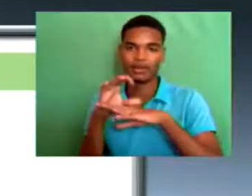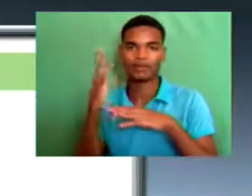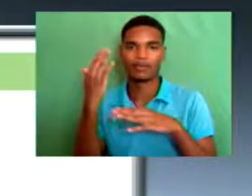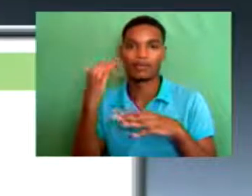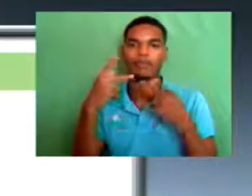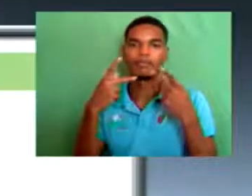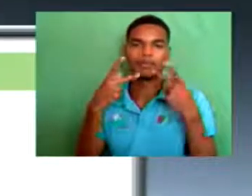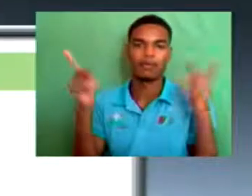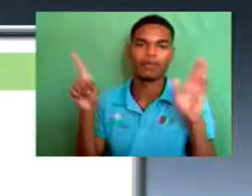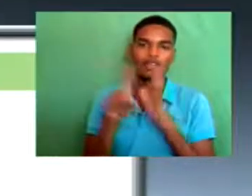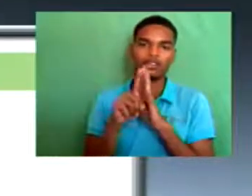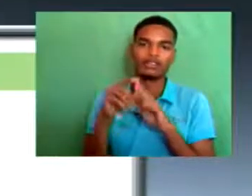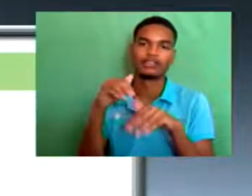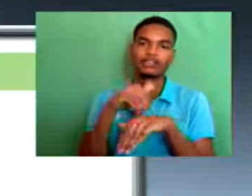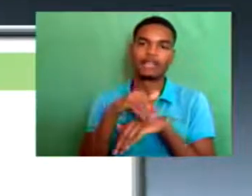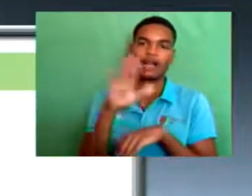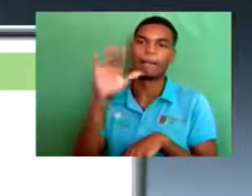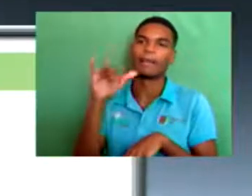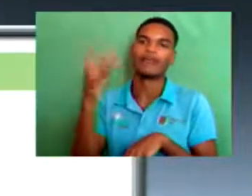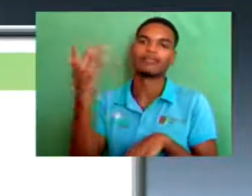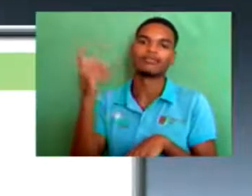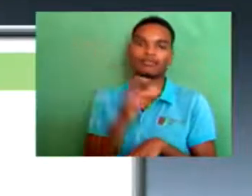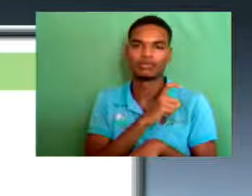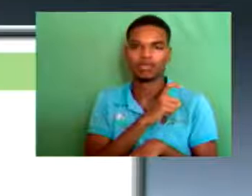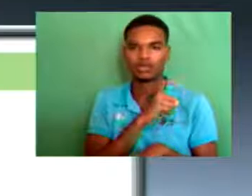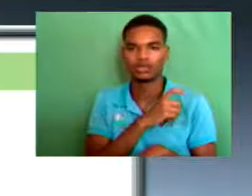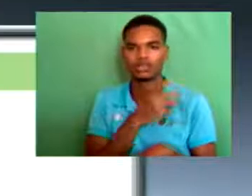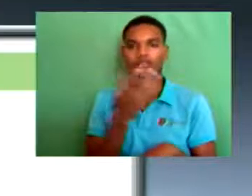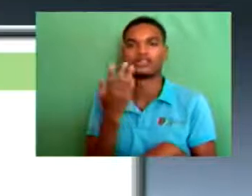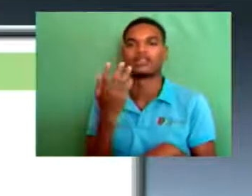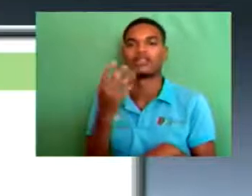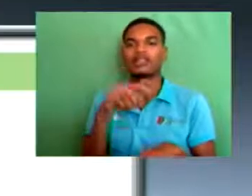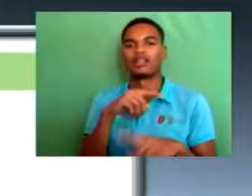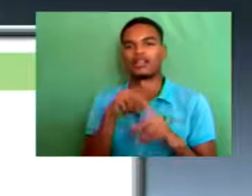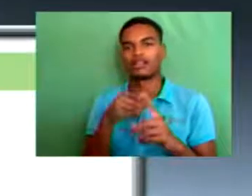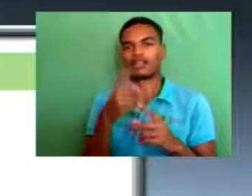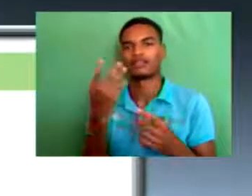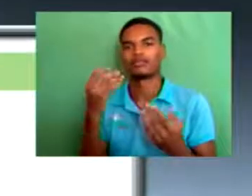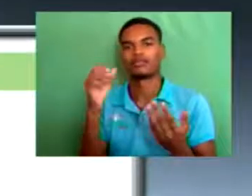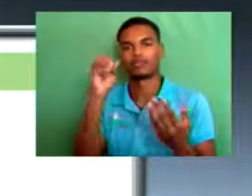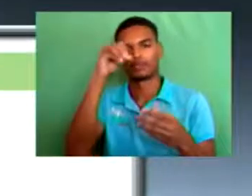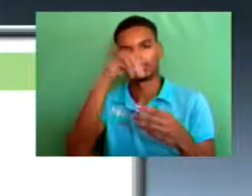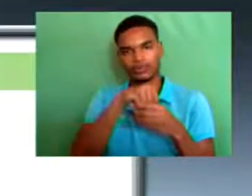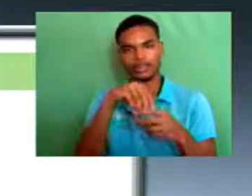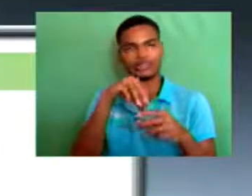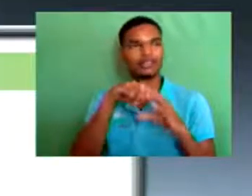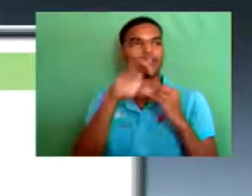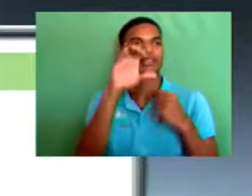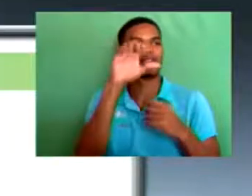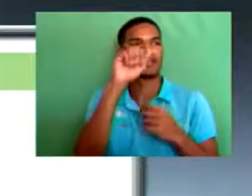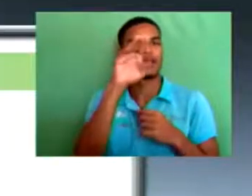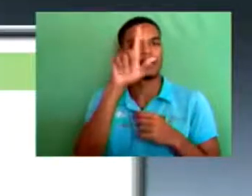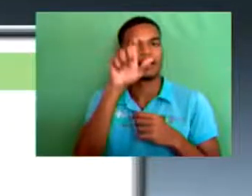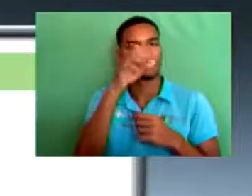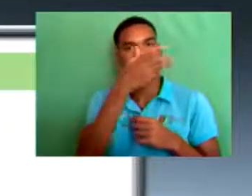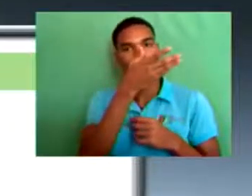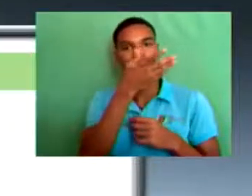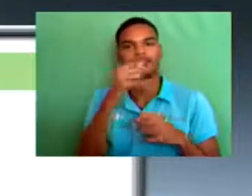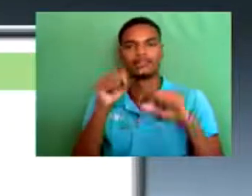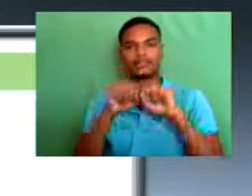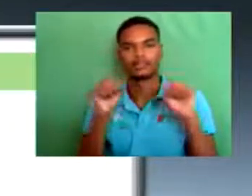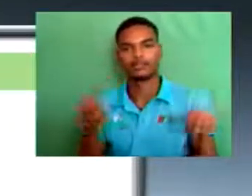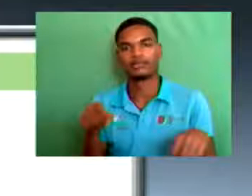by the authorities. We're picking up the mobile alerts and putting them into the cable system, but the ability for the cable system to